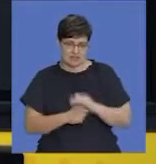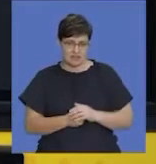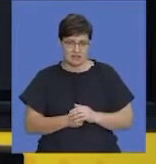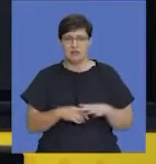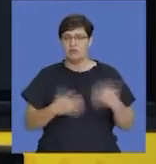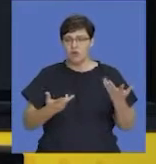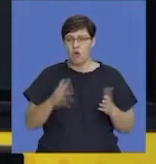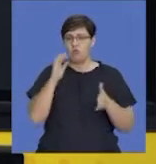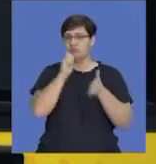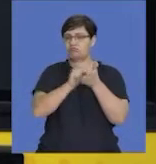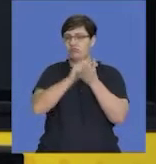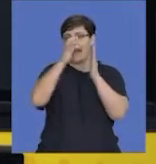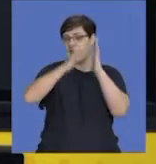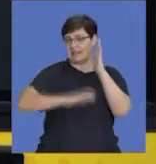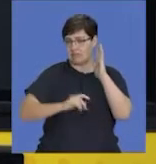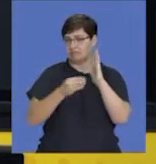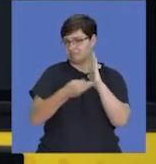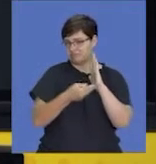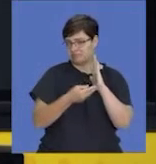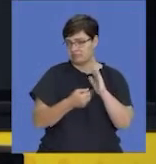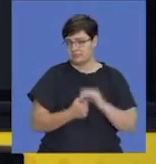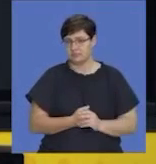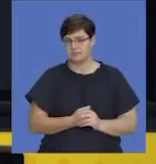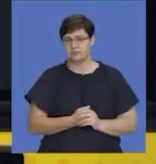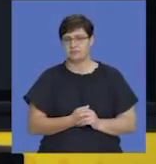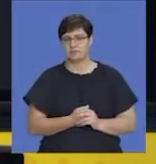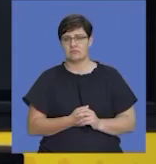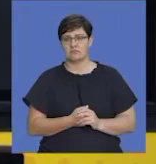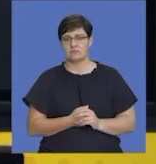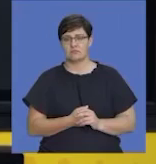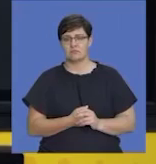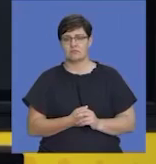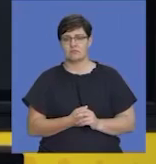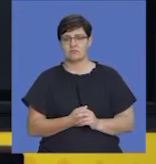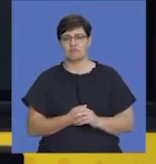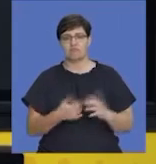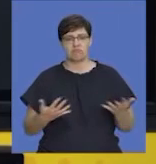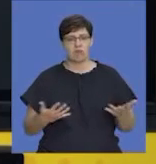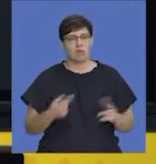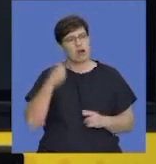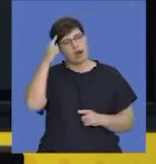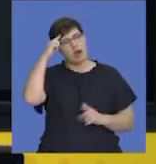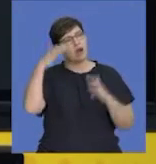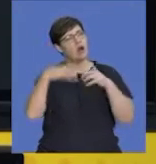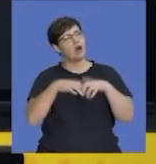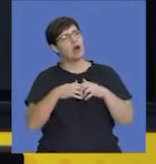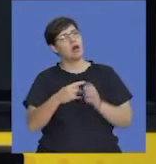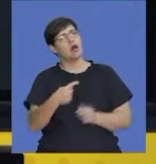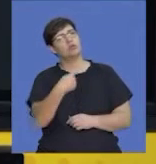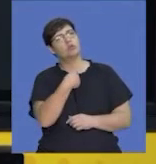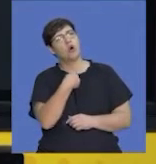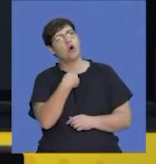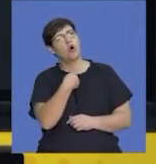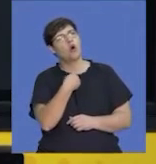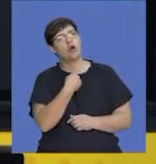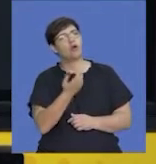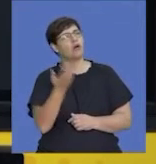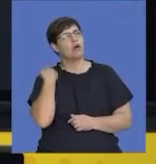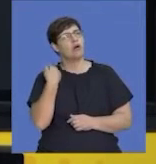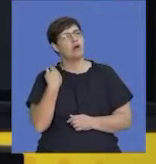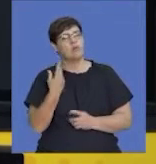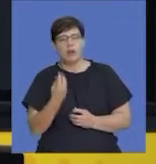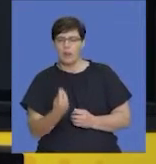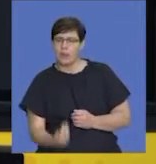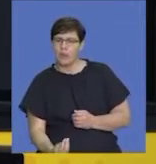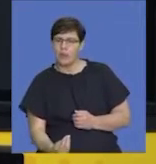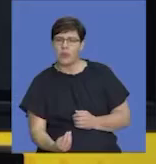your essay. So, you know, if you are reminiscing about a dog that you had as a pet when you were